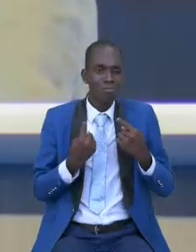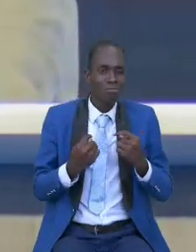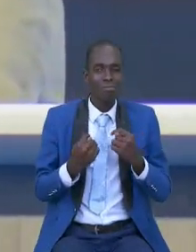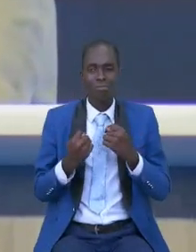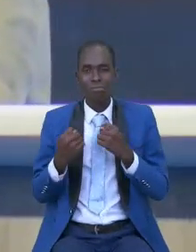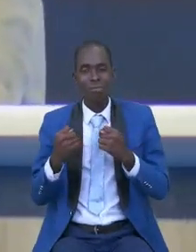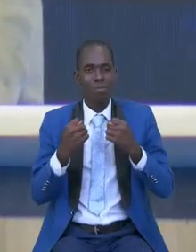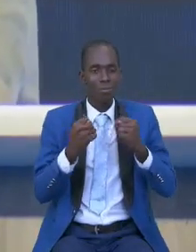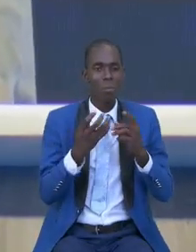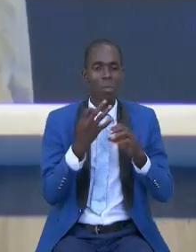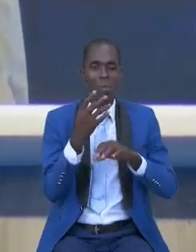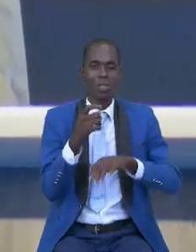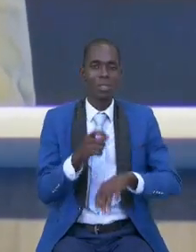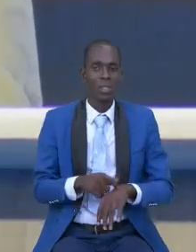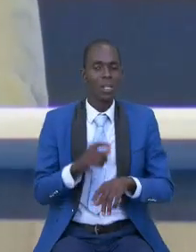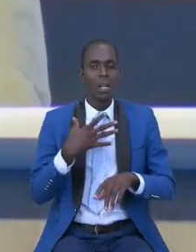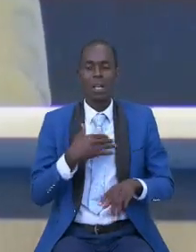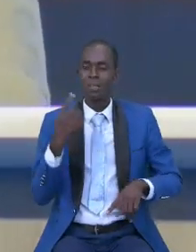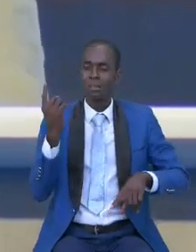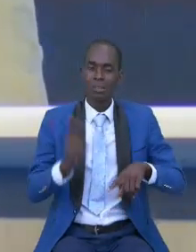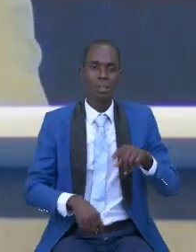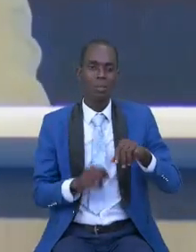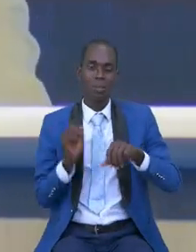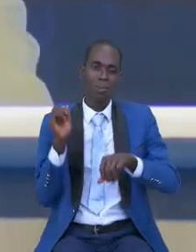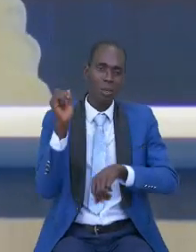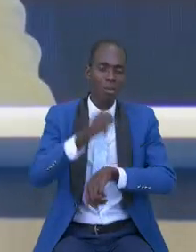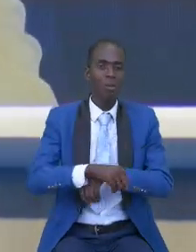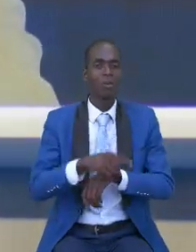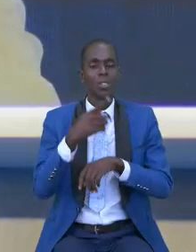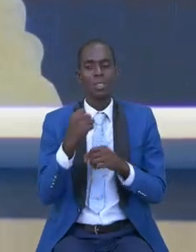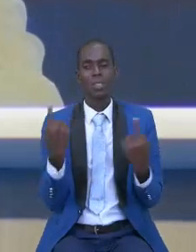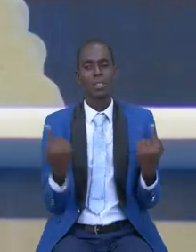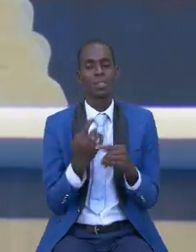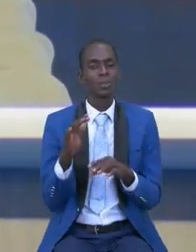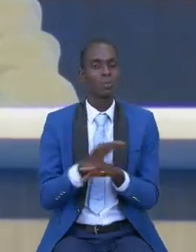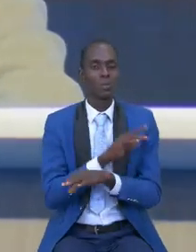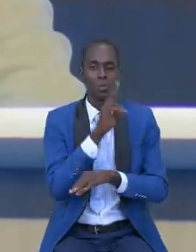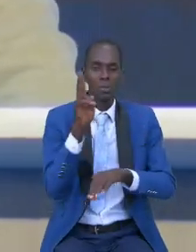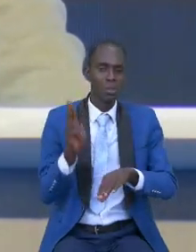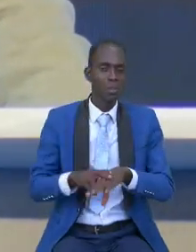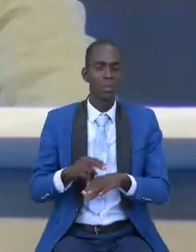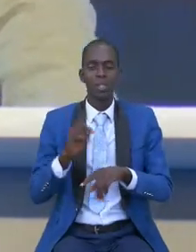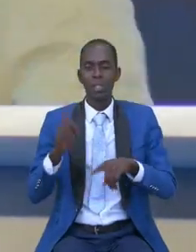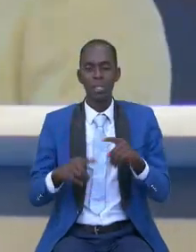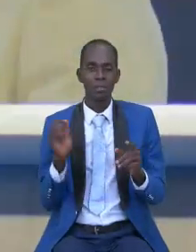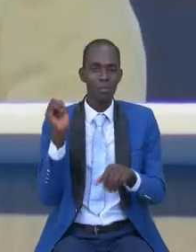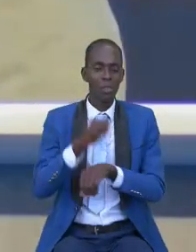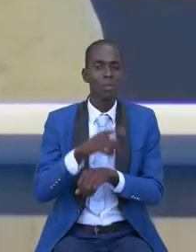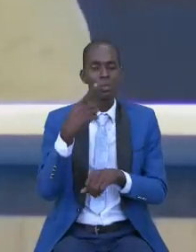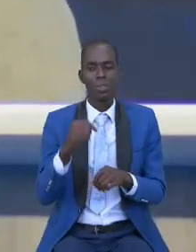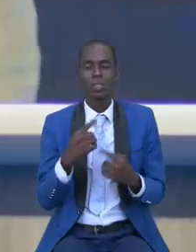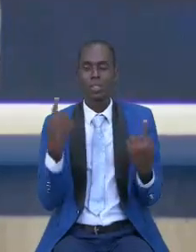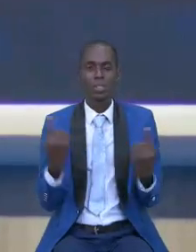and tried. And they could not overcome the sinful nature, the sinful habit, and the